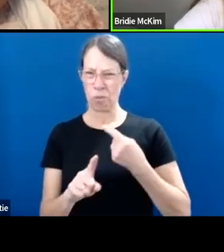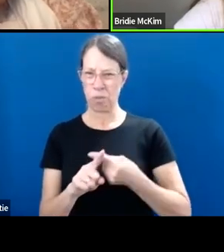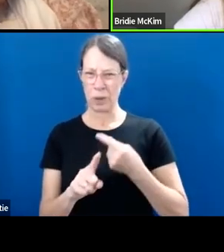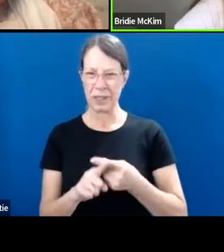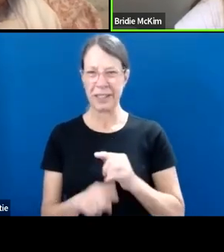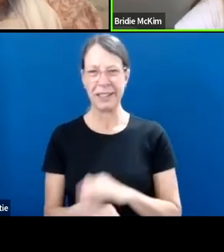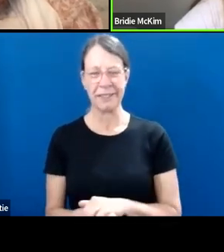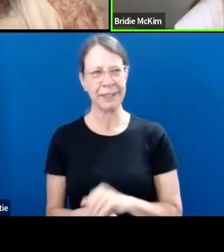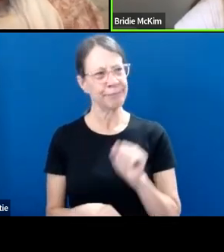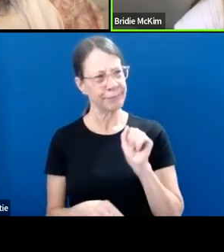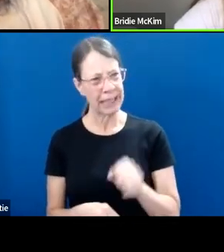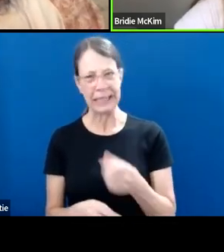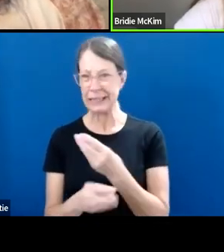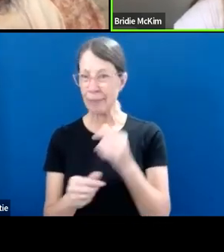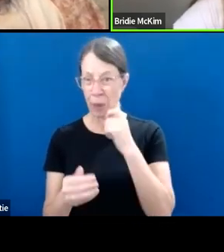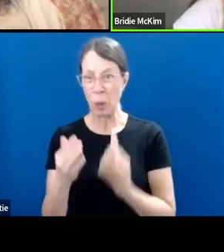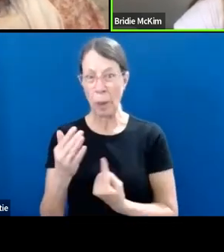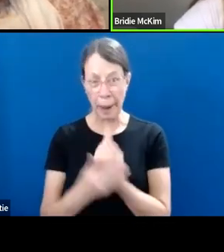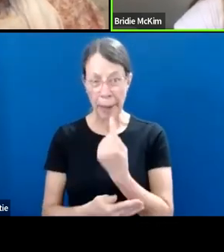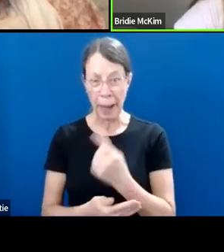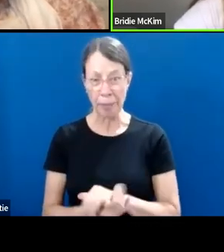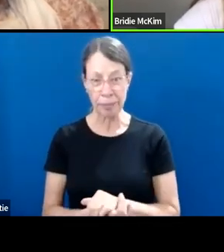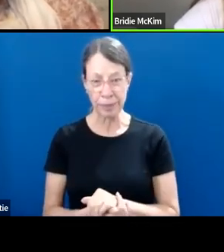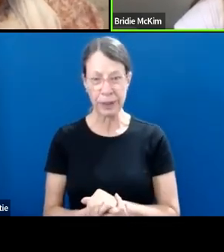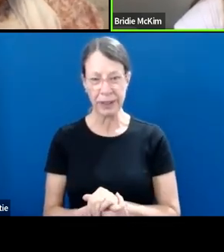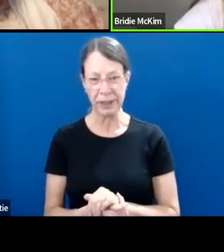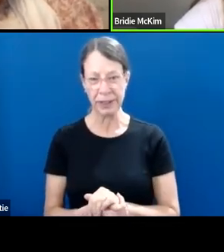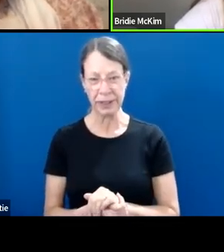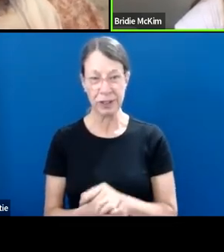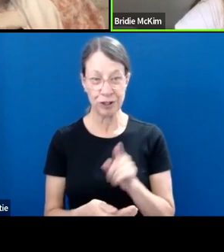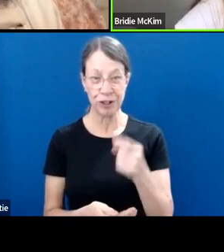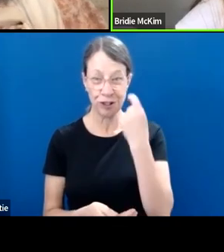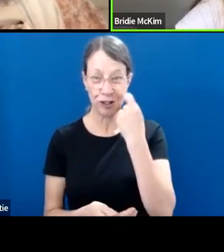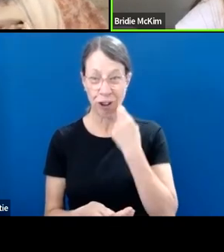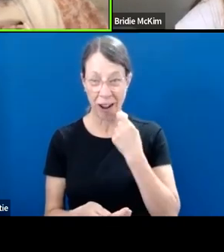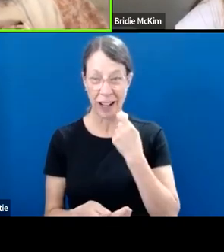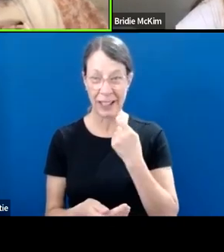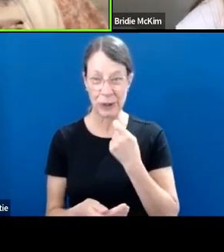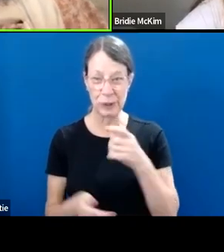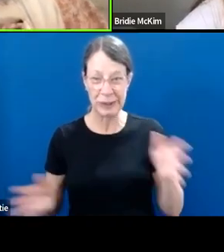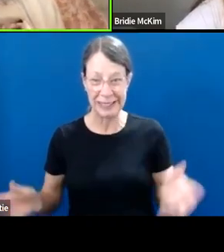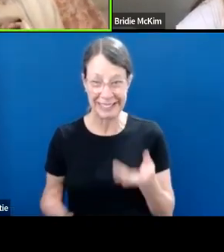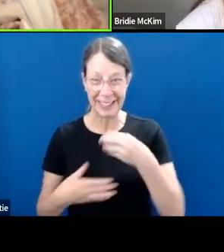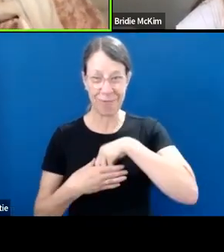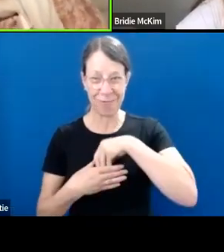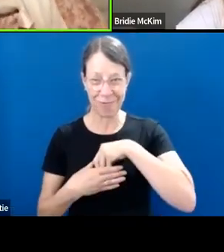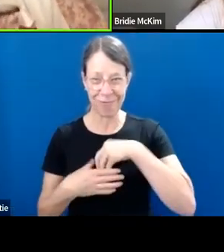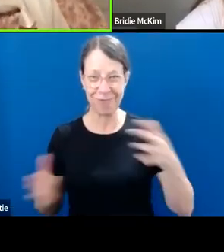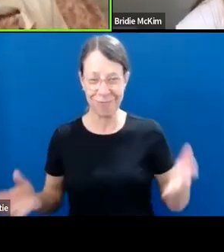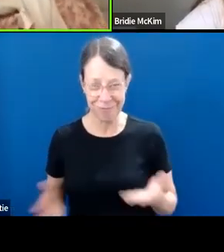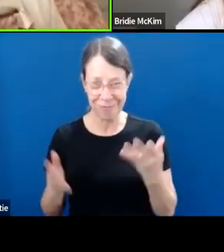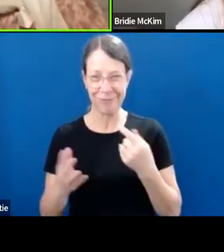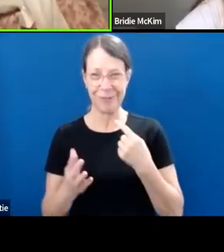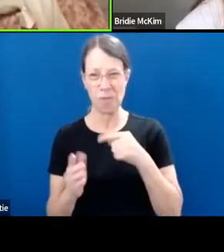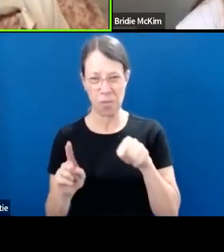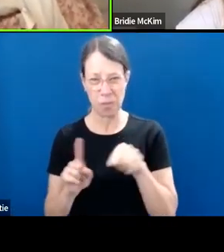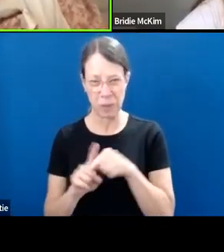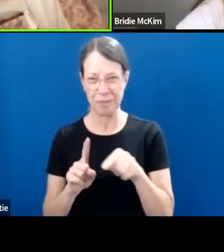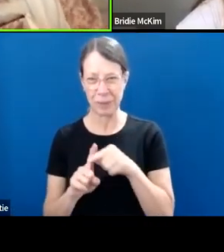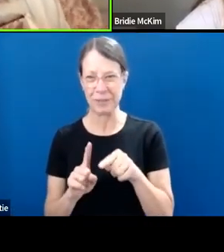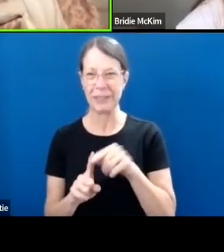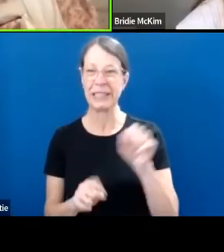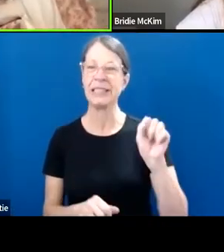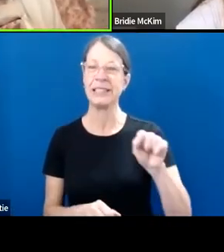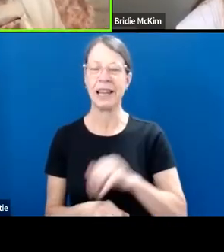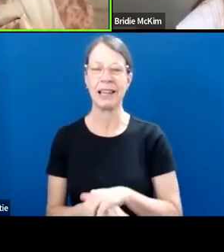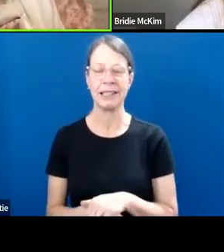hope alive. Is that something that you really try and cultivate within yourself? Yeah, definitely. Resilience. I